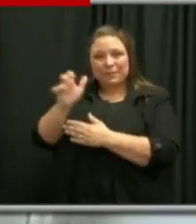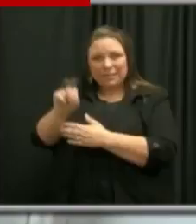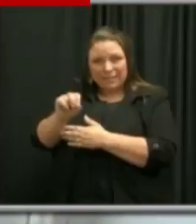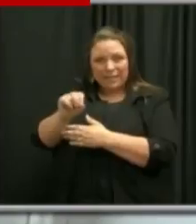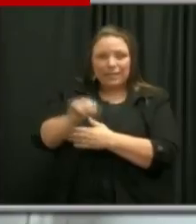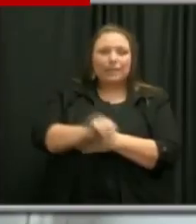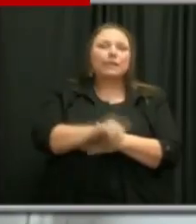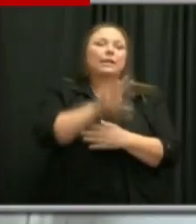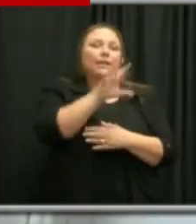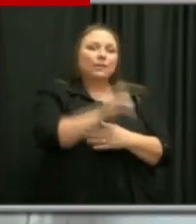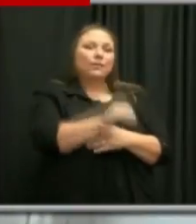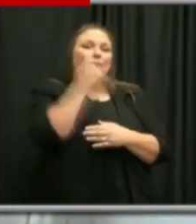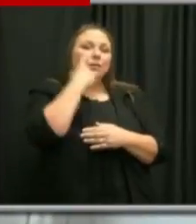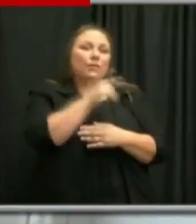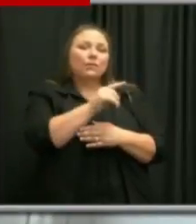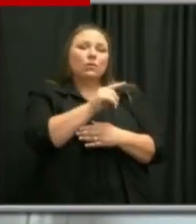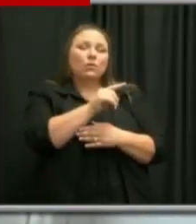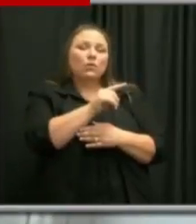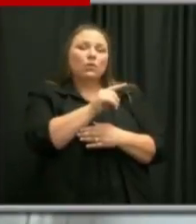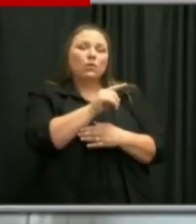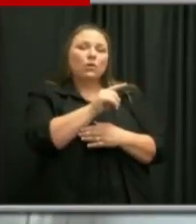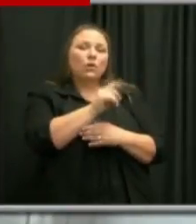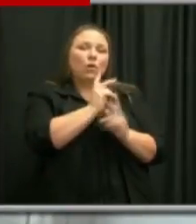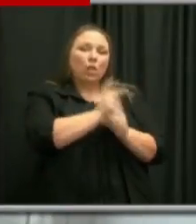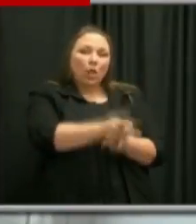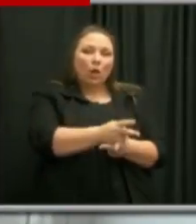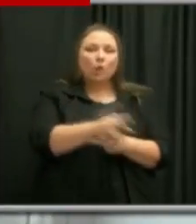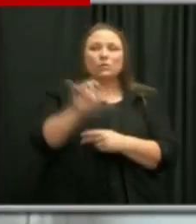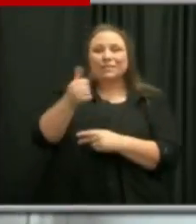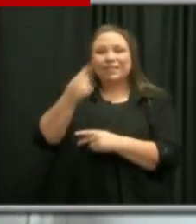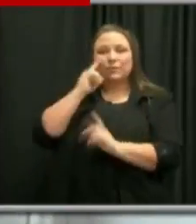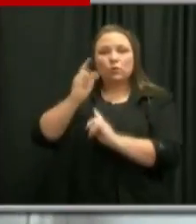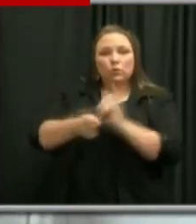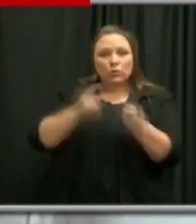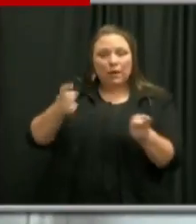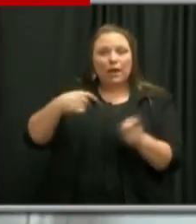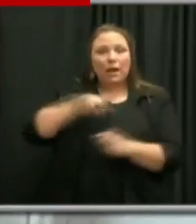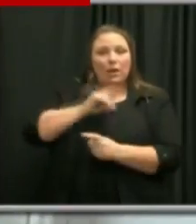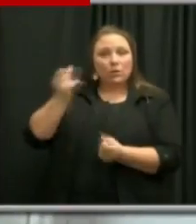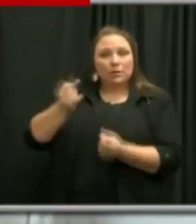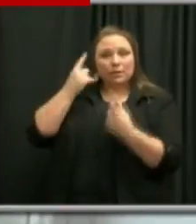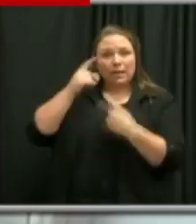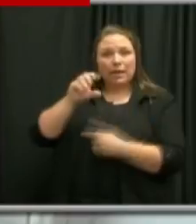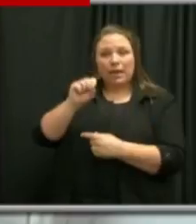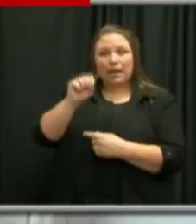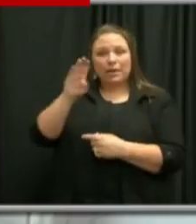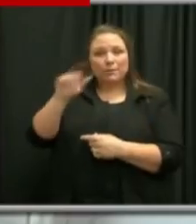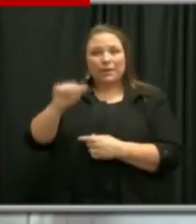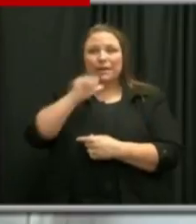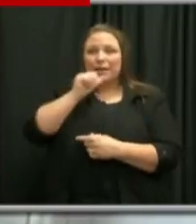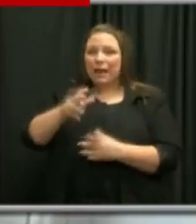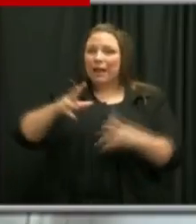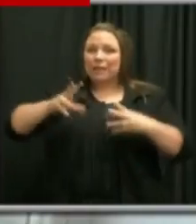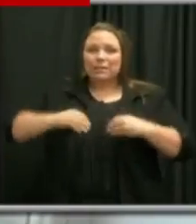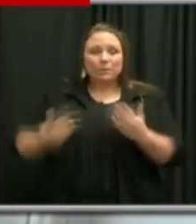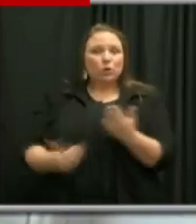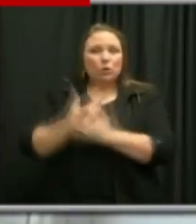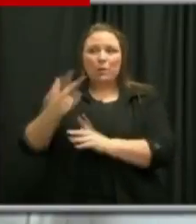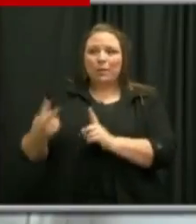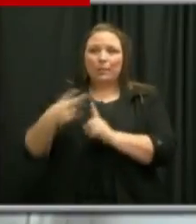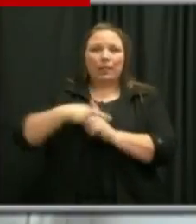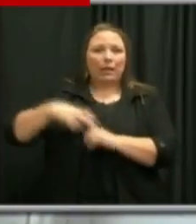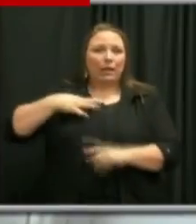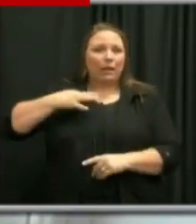$10 billion for the emergency grants. But it is our understanding that the SBA is not accepting new EIDL